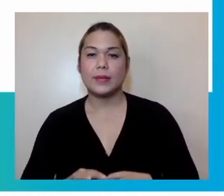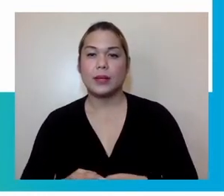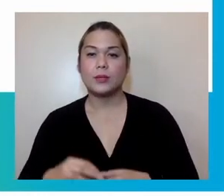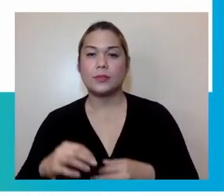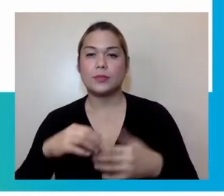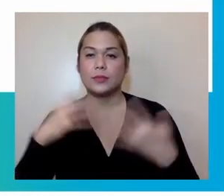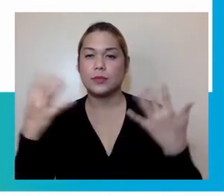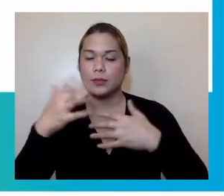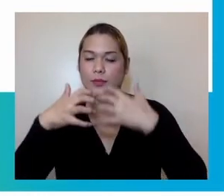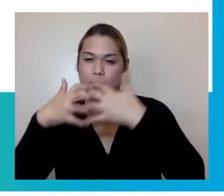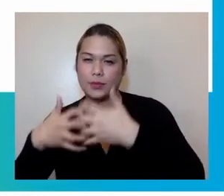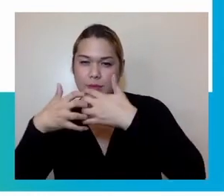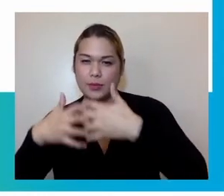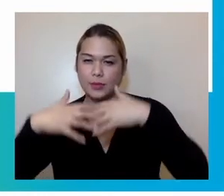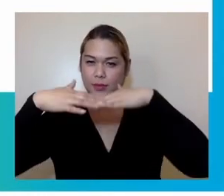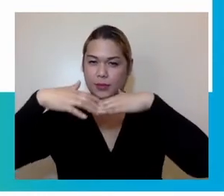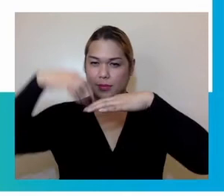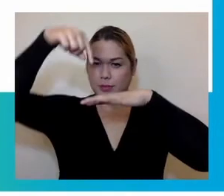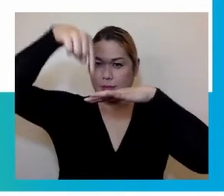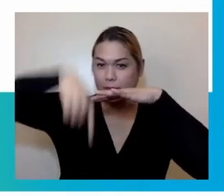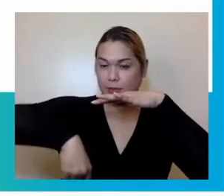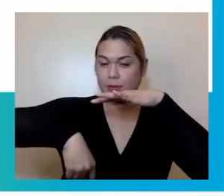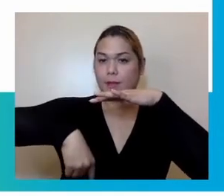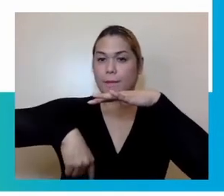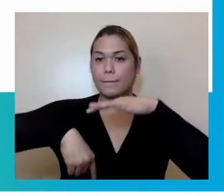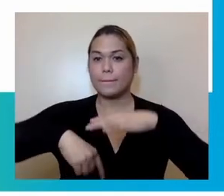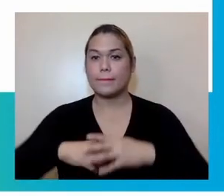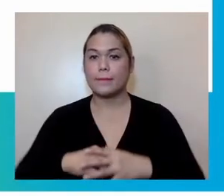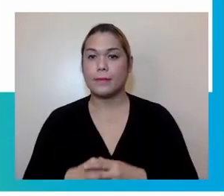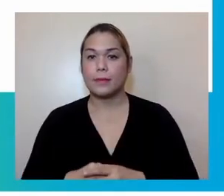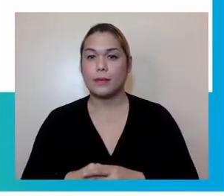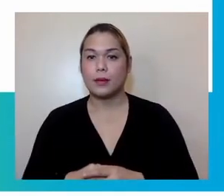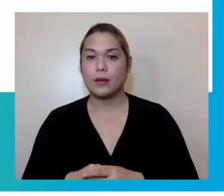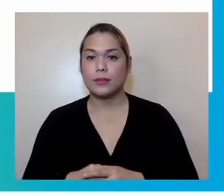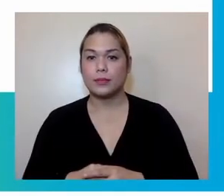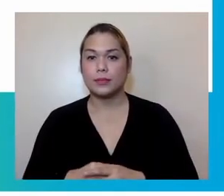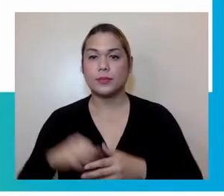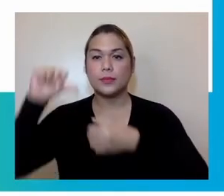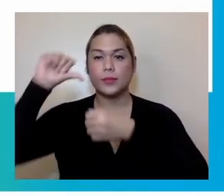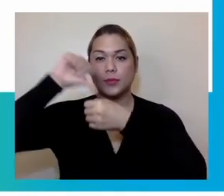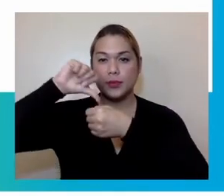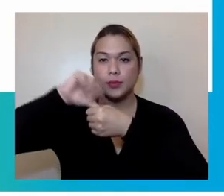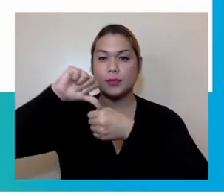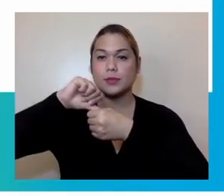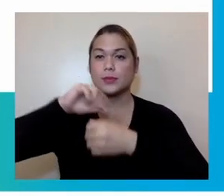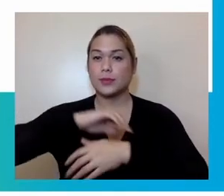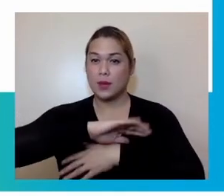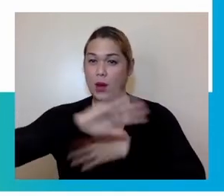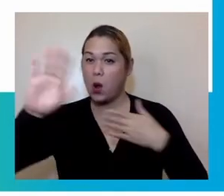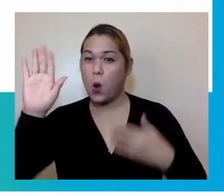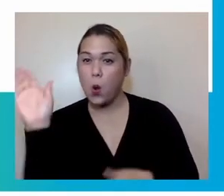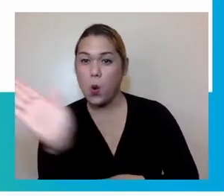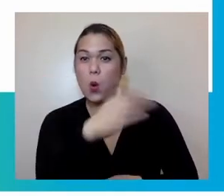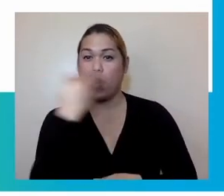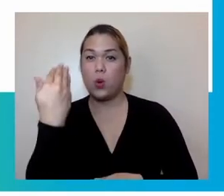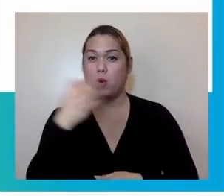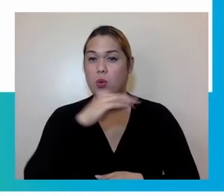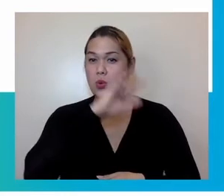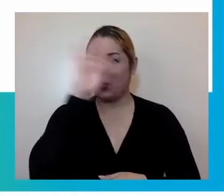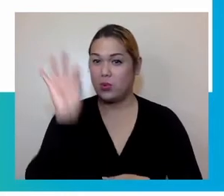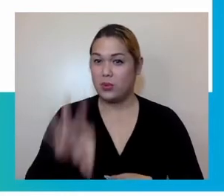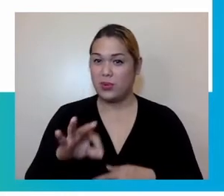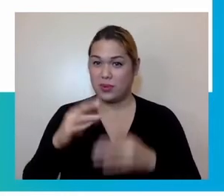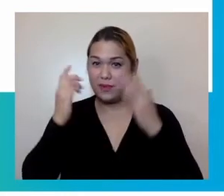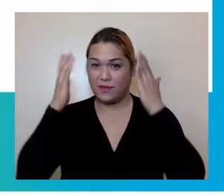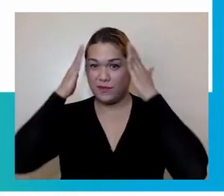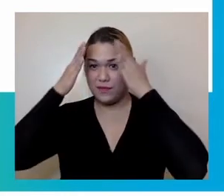its lending and investment strategy and withdraw all of its investment in fossil-based projects? Will ADB hold itself accountable